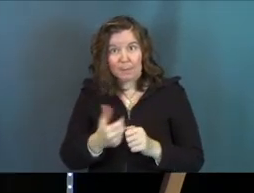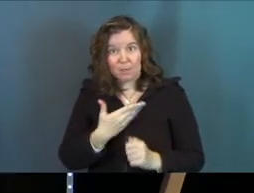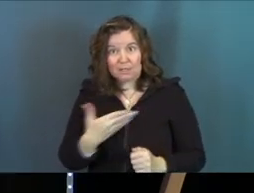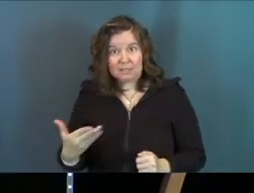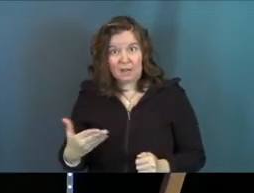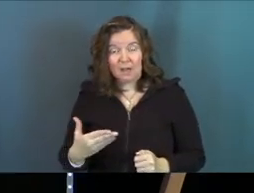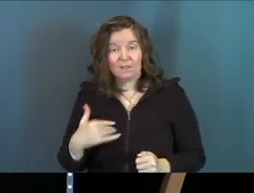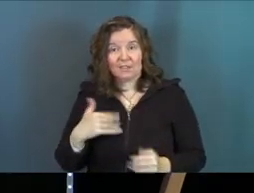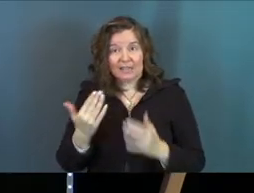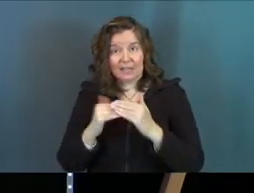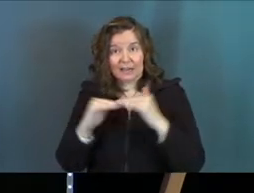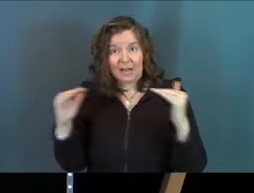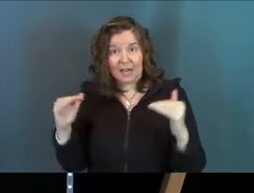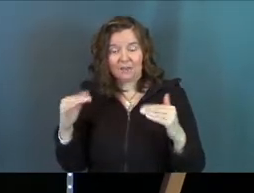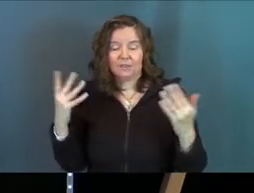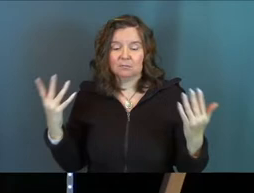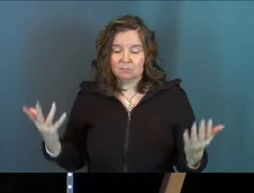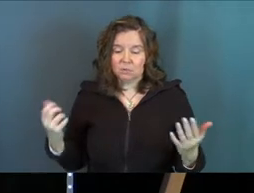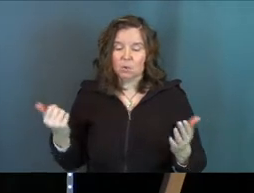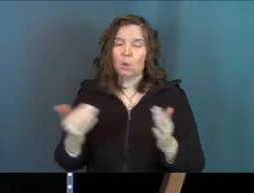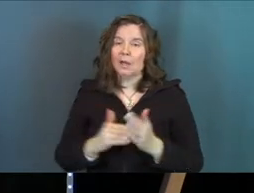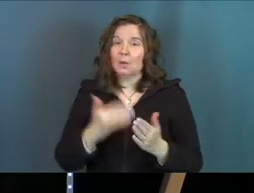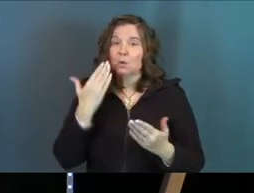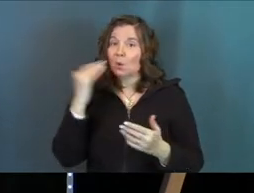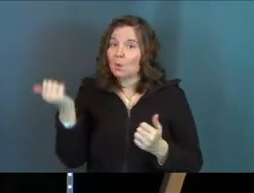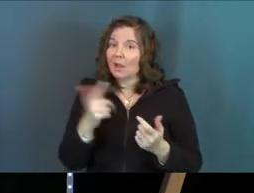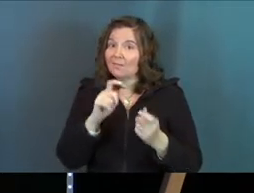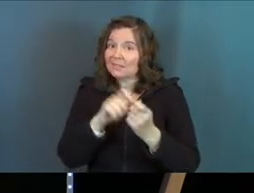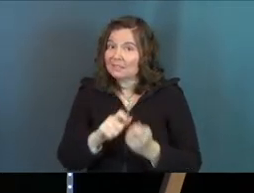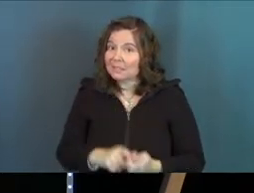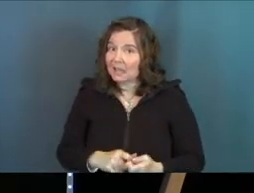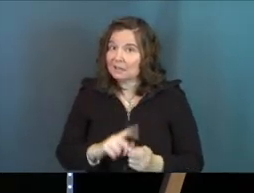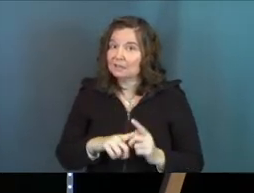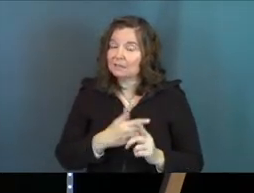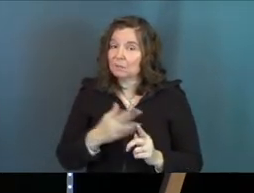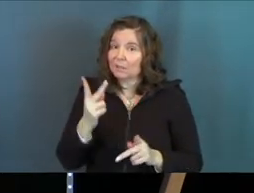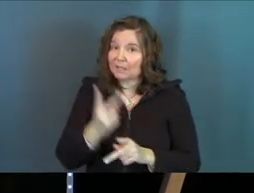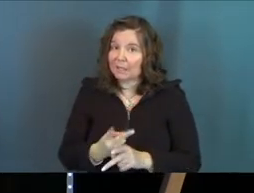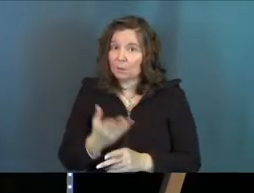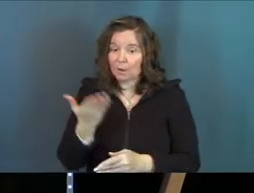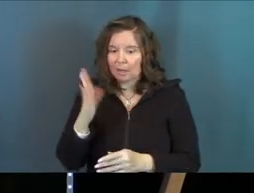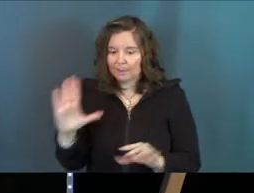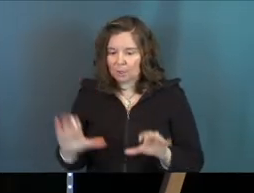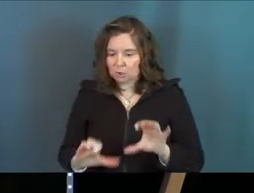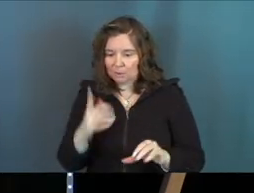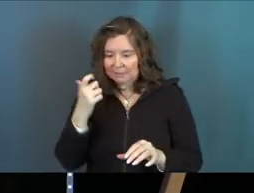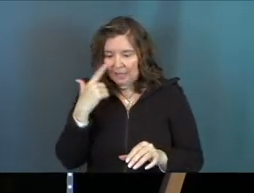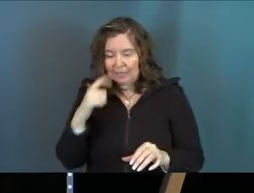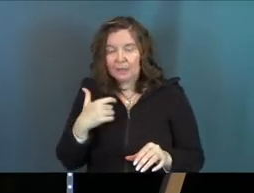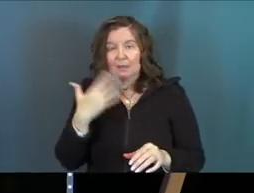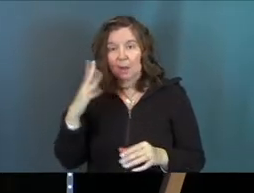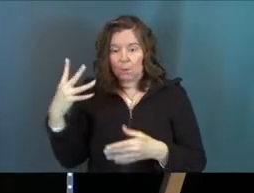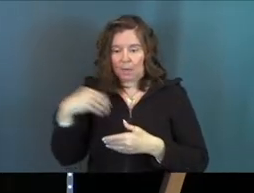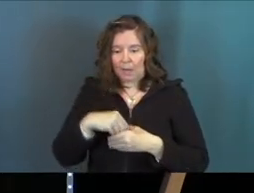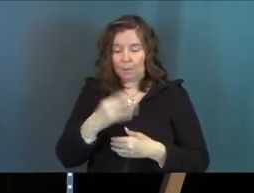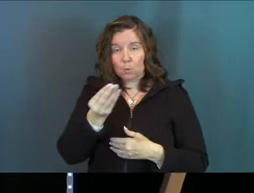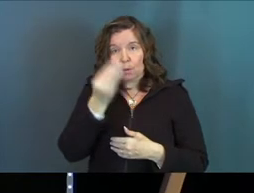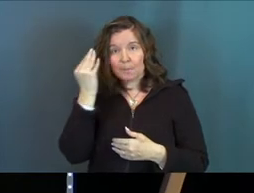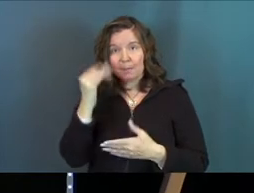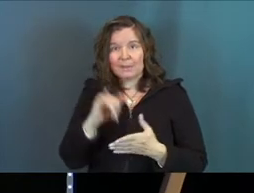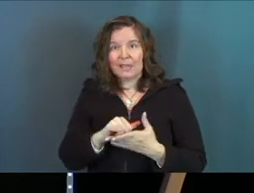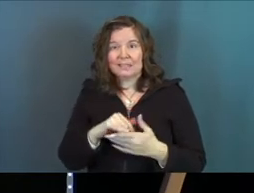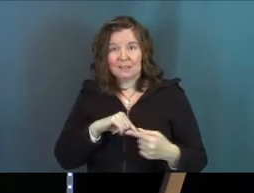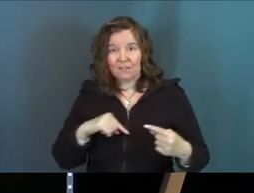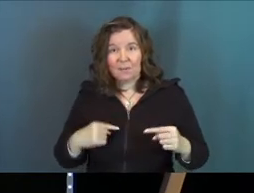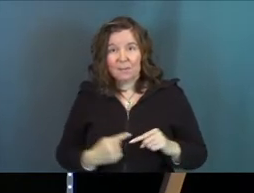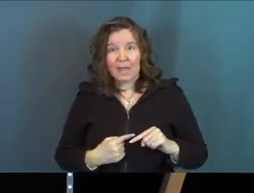stuff in heaven? And so, again, we don't know every detail of the memories we keep and what God might do, because I do believe God will come in and any memory that is